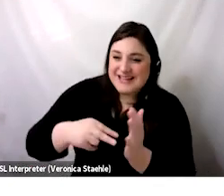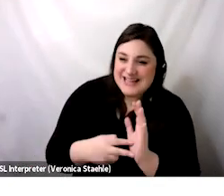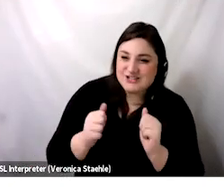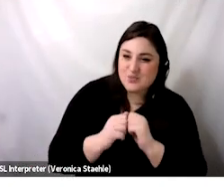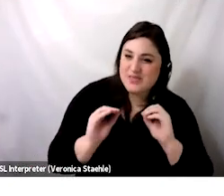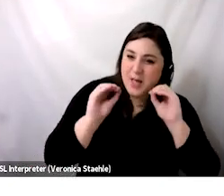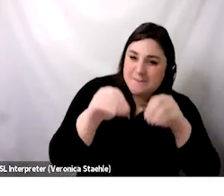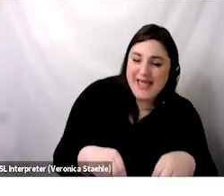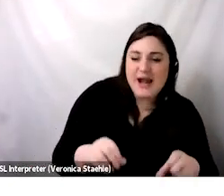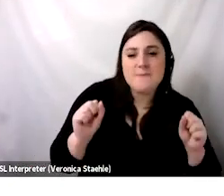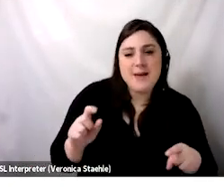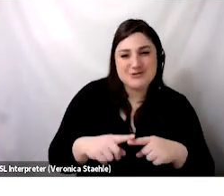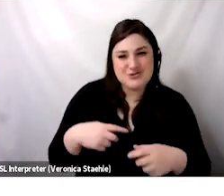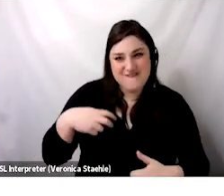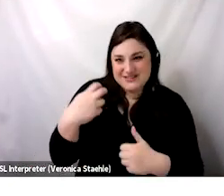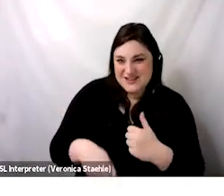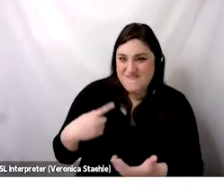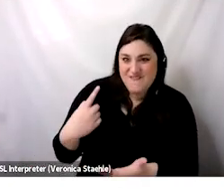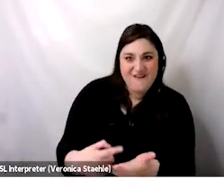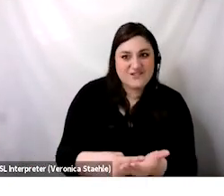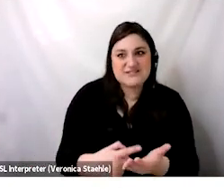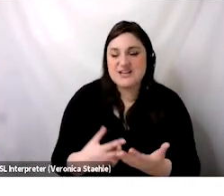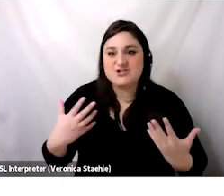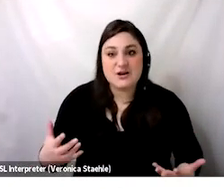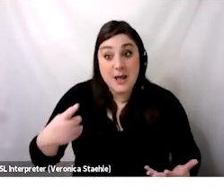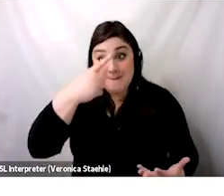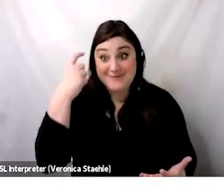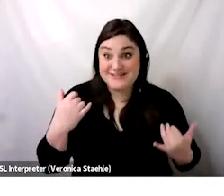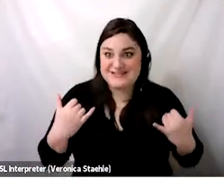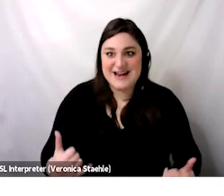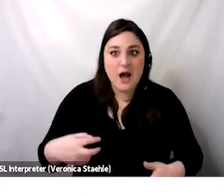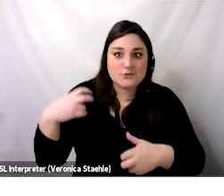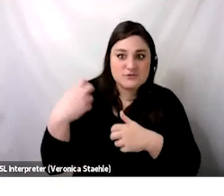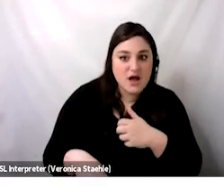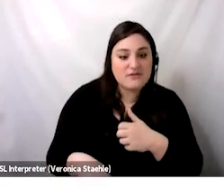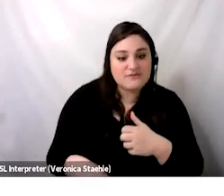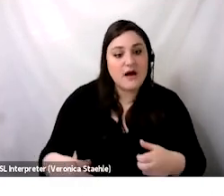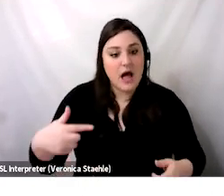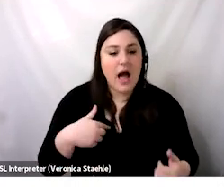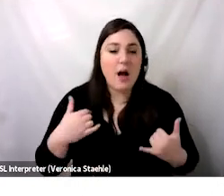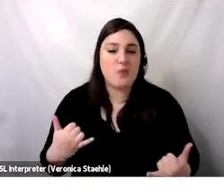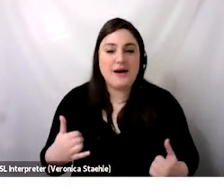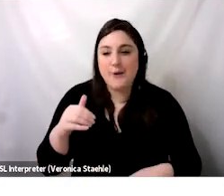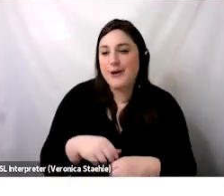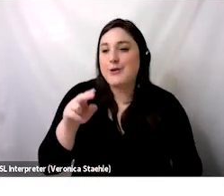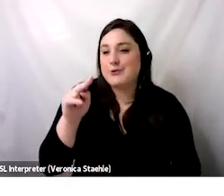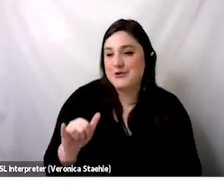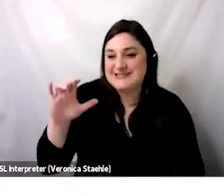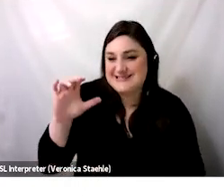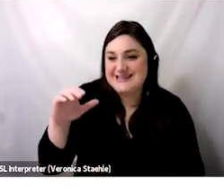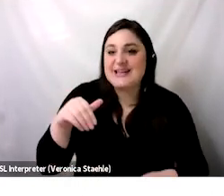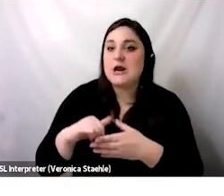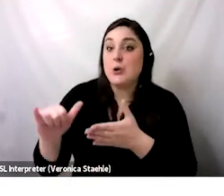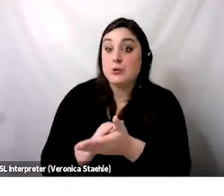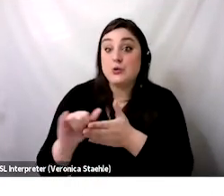conversations. It's very, very hard now. I'm in New York City, I'm in New York State, and we're